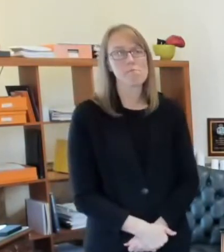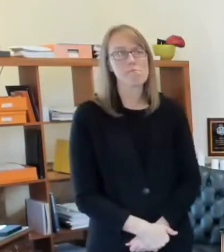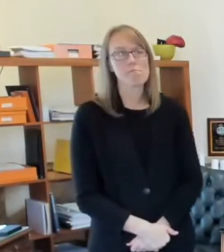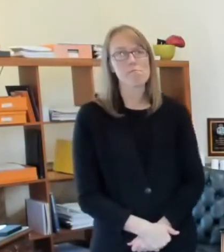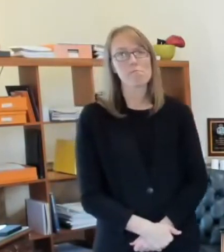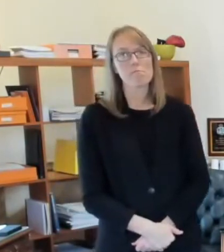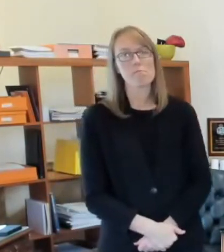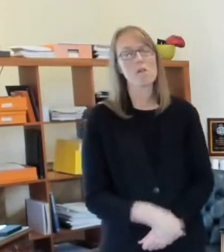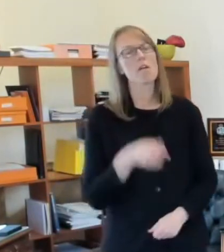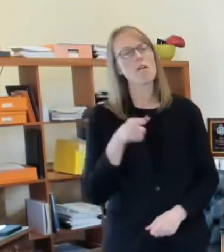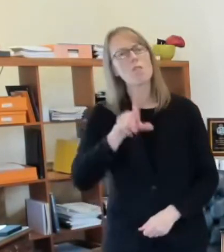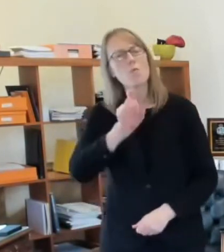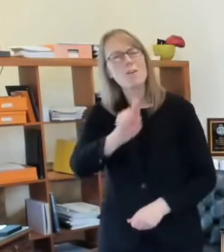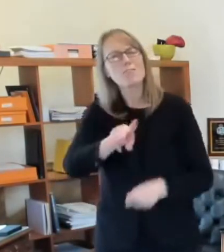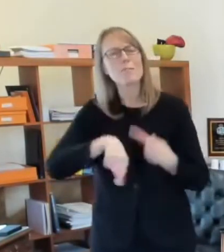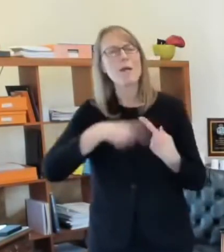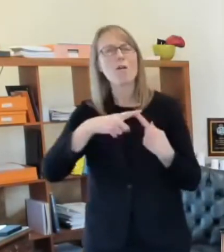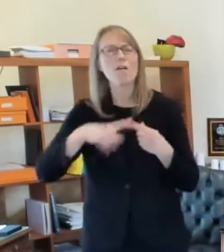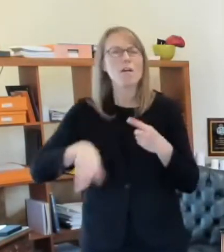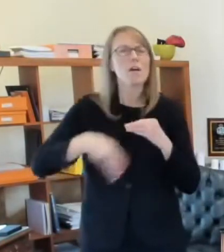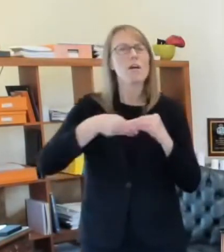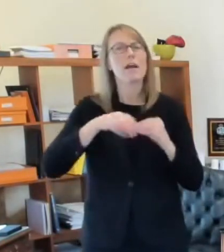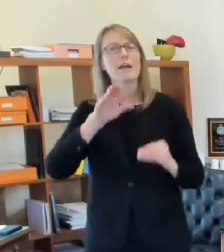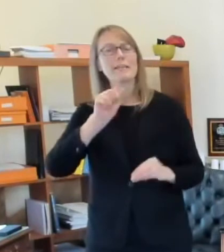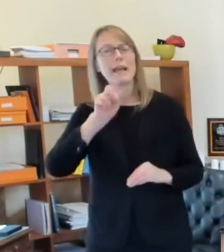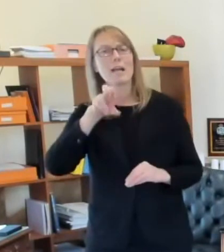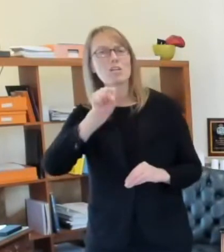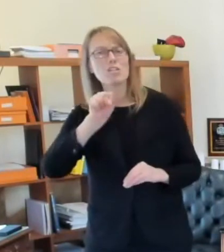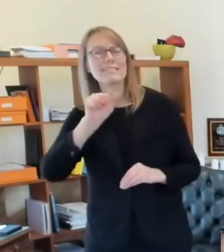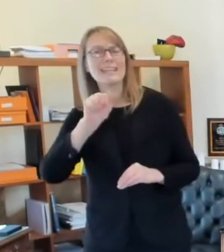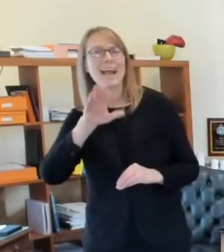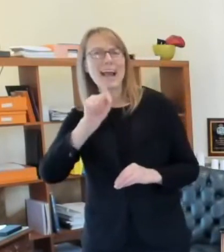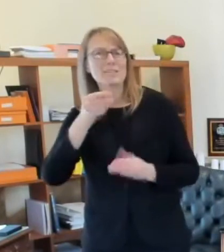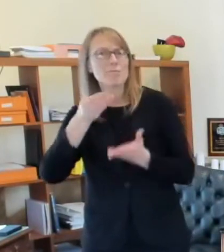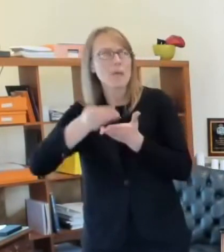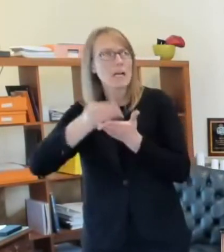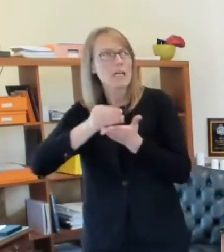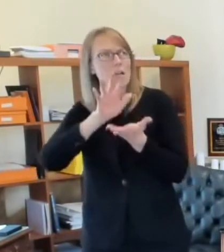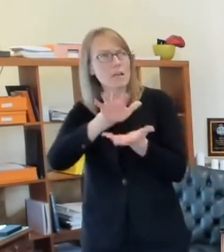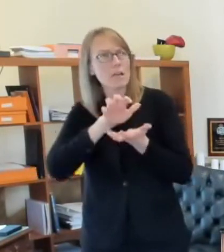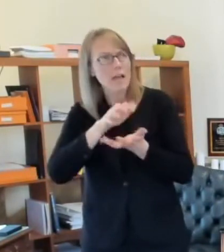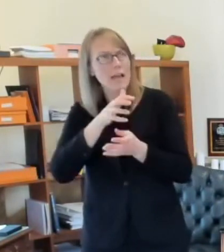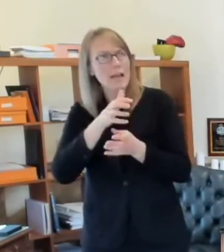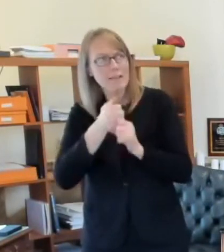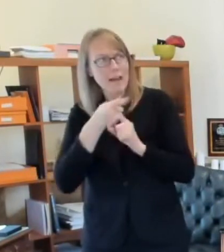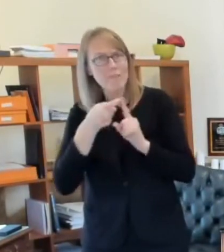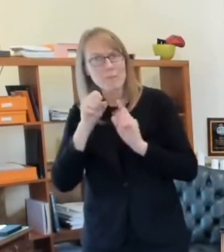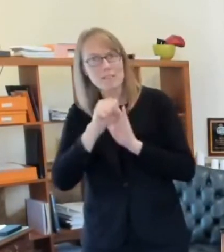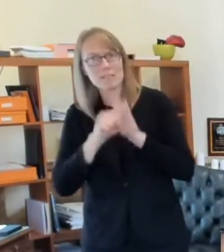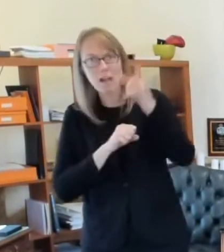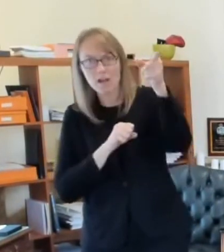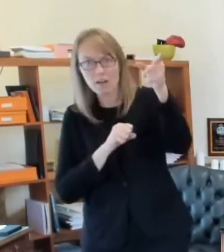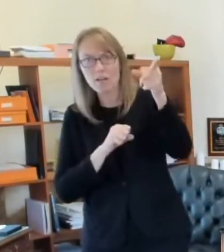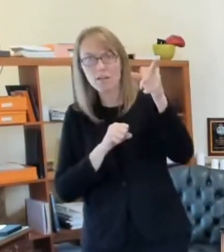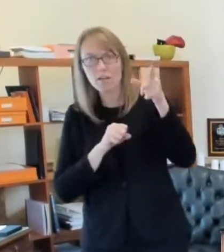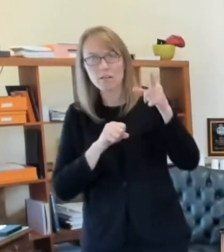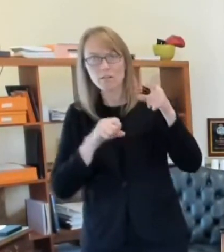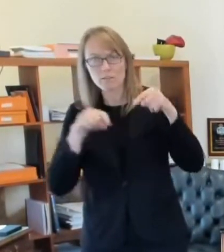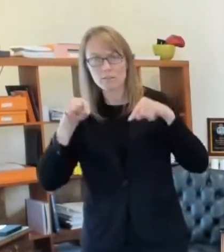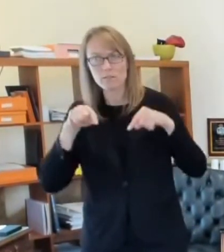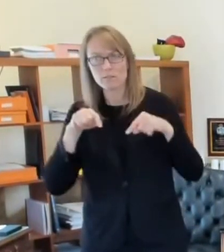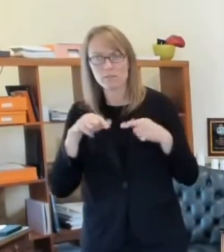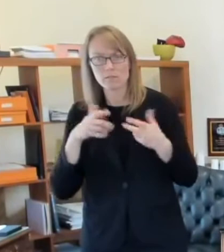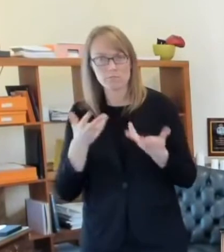city? And what is left of our original allocation of CARES Act money? So